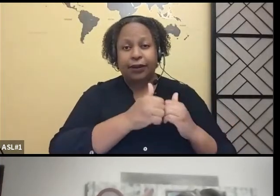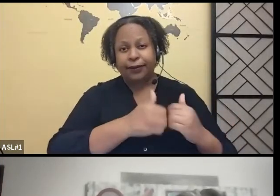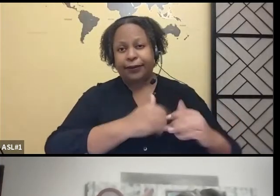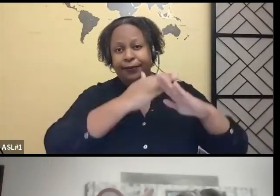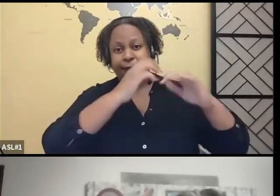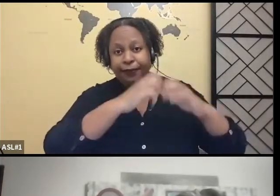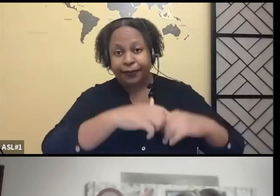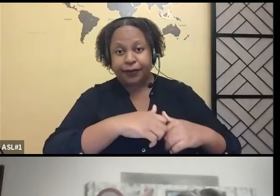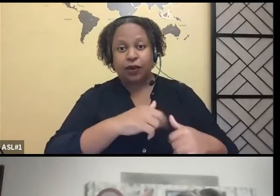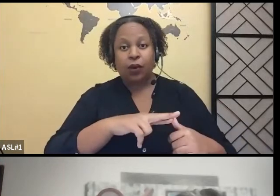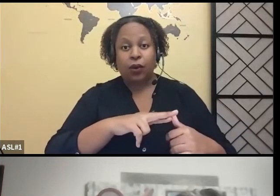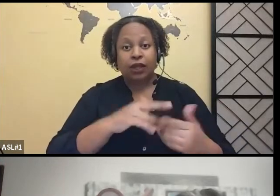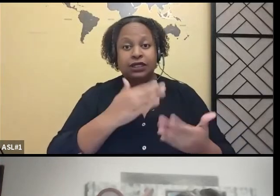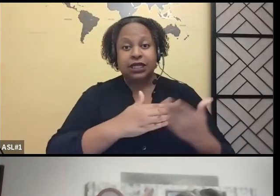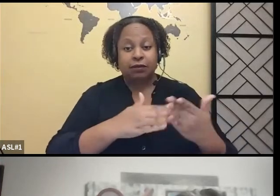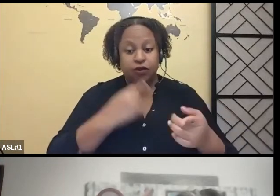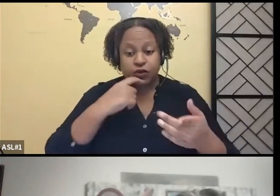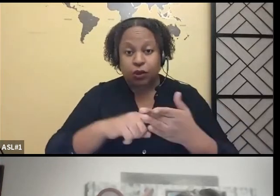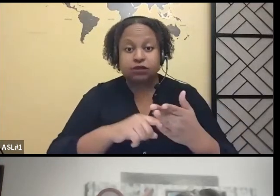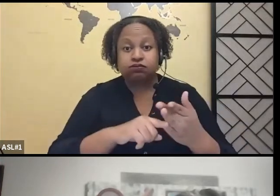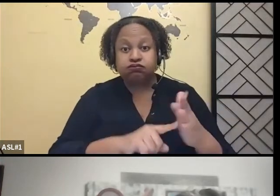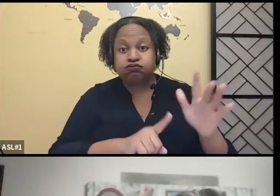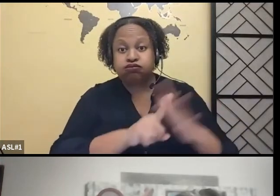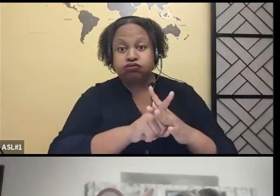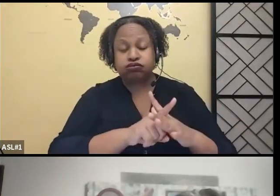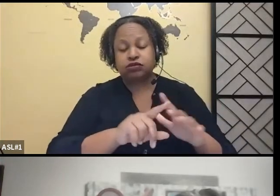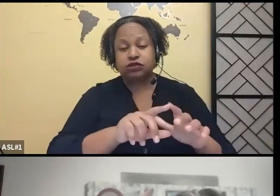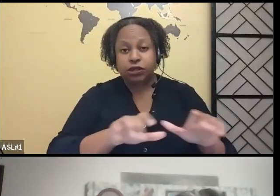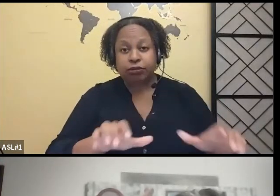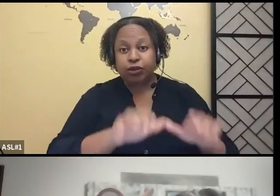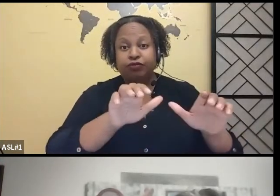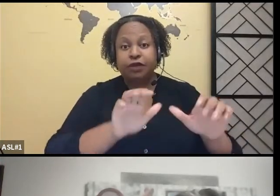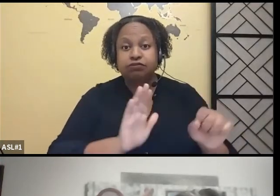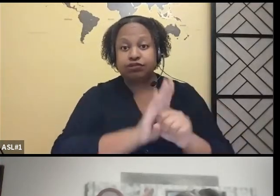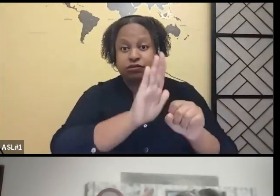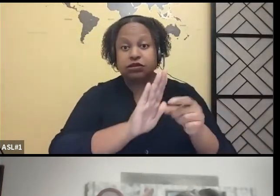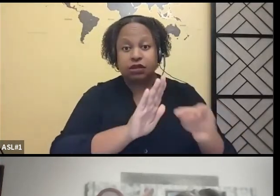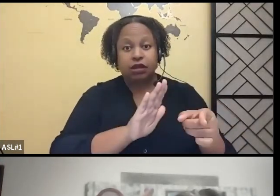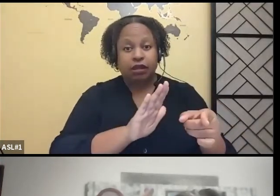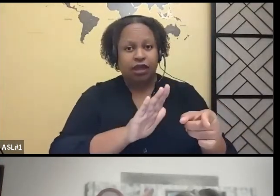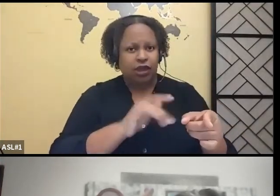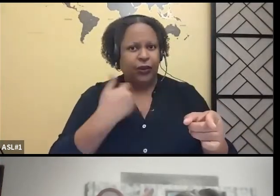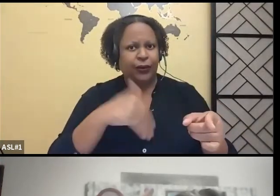have circumvented or repurposed infrastructure in really inspiring ways.